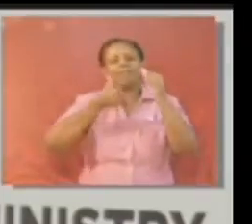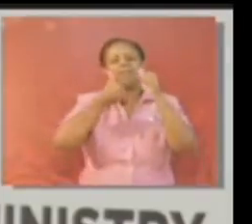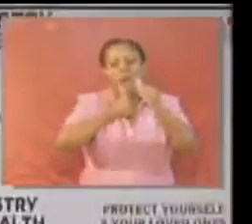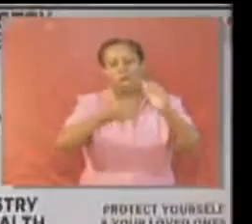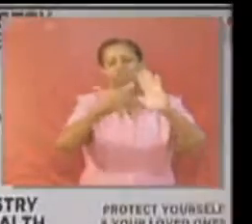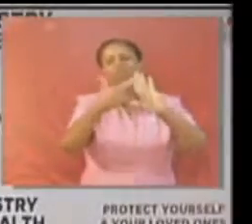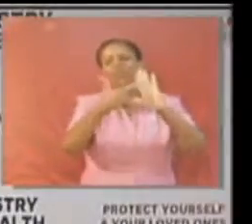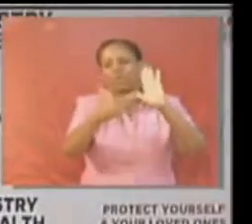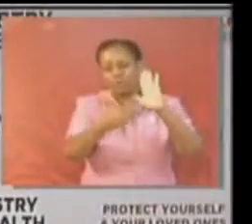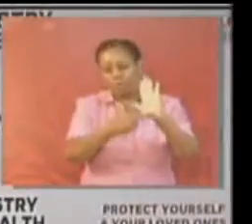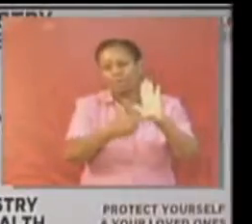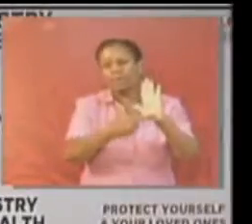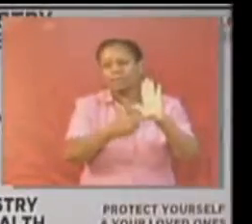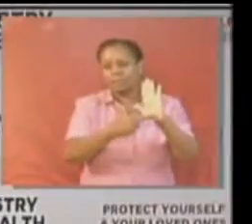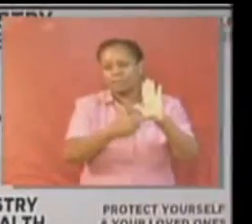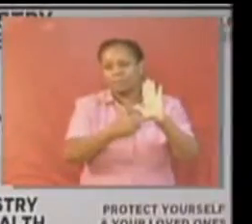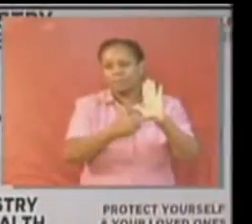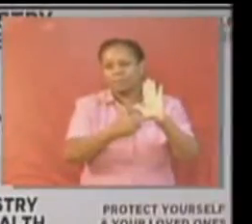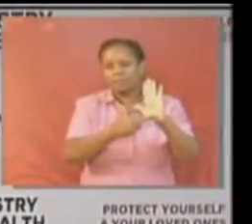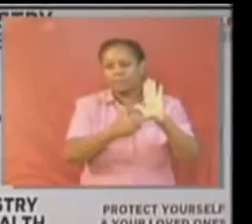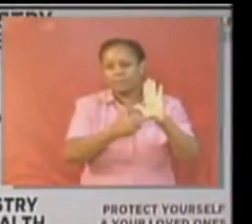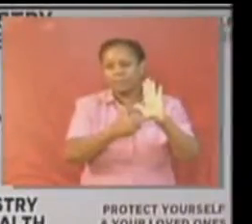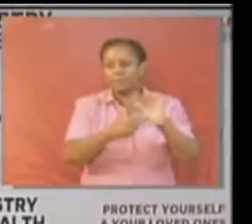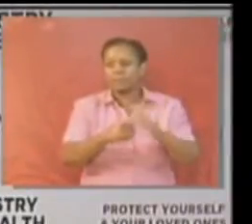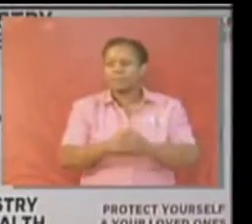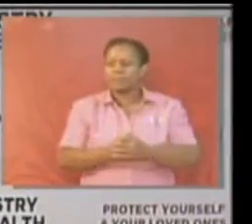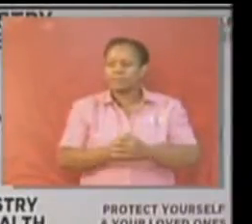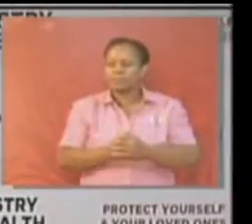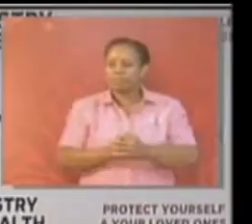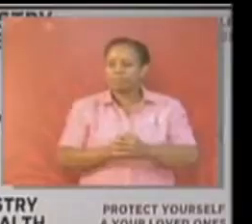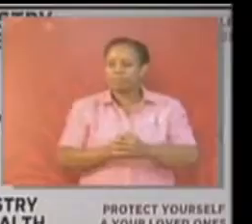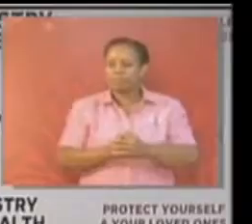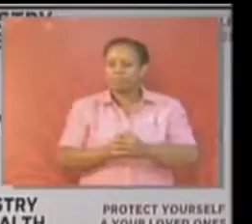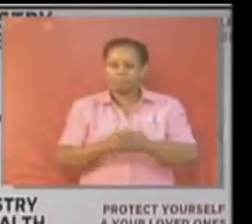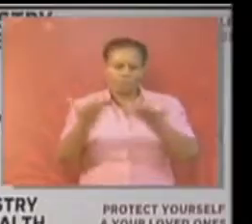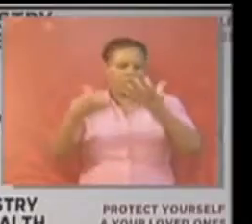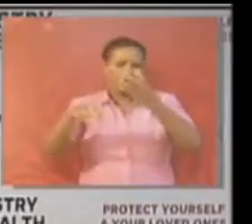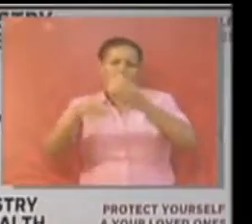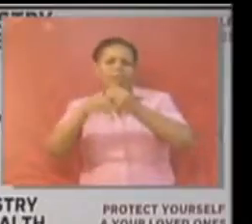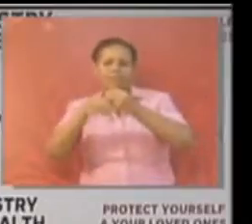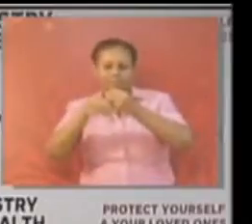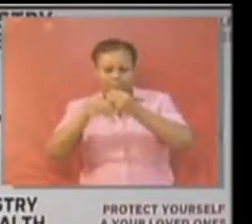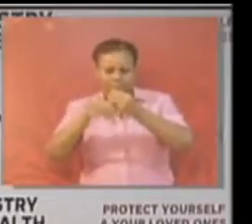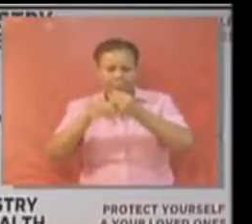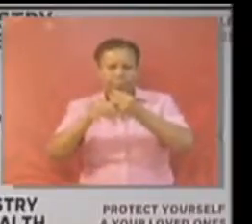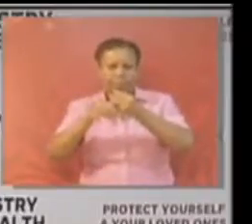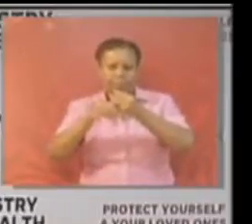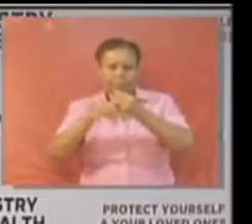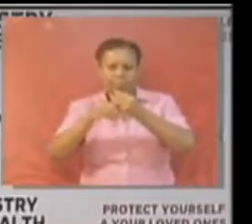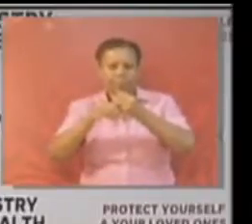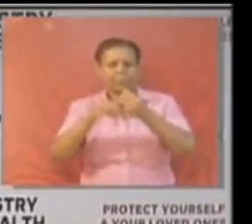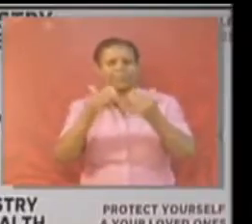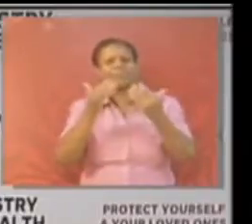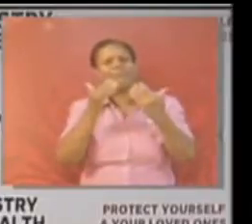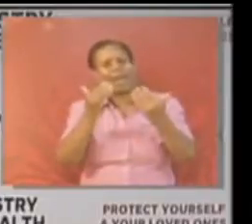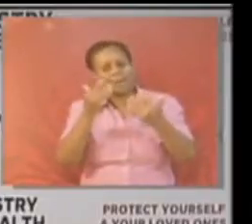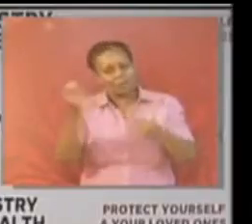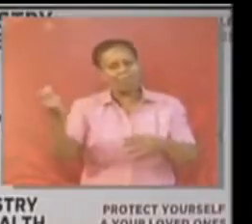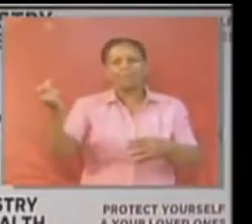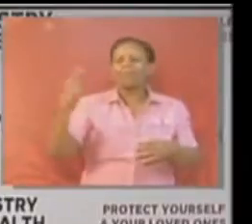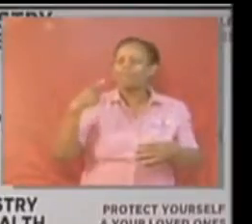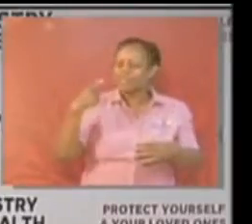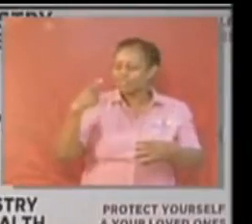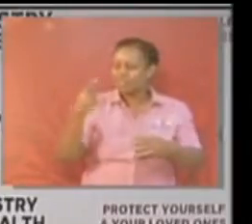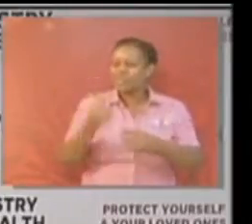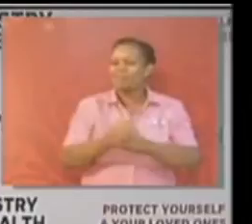season. Let me just expand on what the CMO has said. And I want to thank you for the question, because the question is always, what